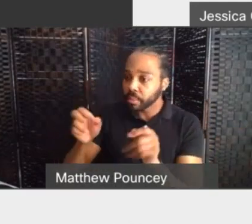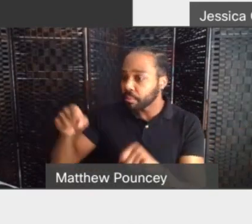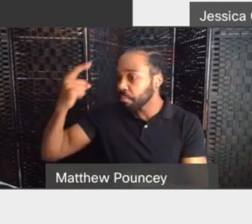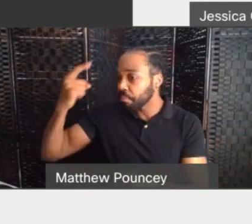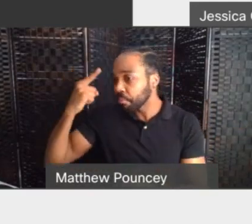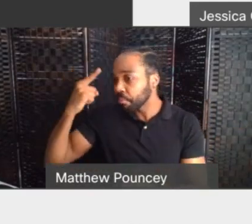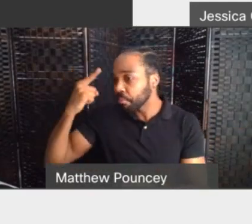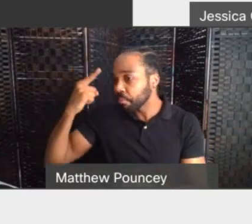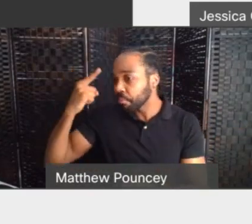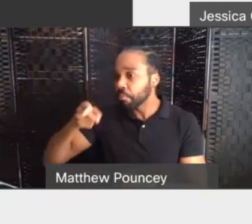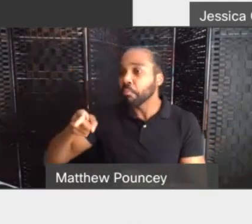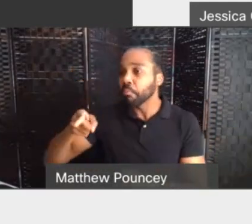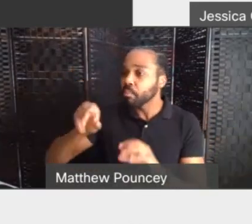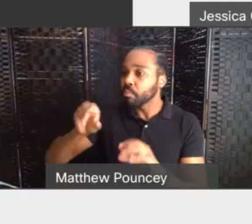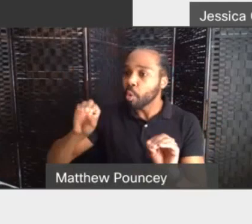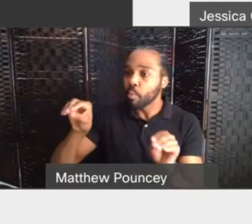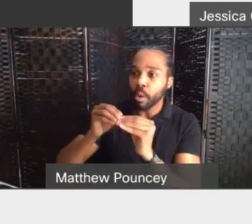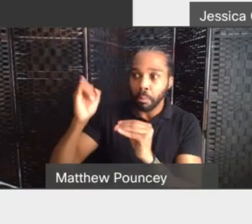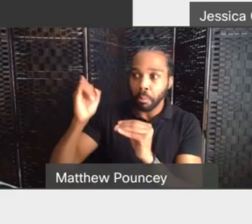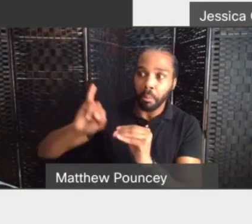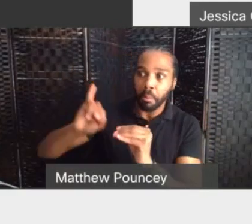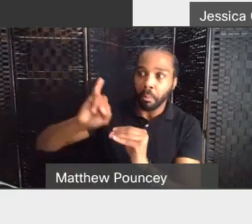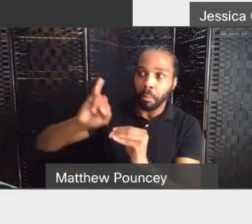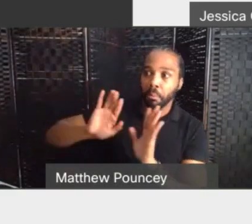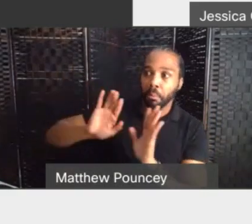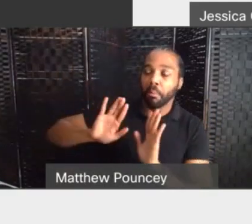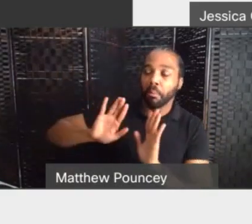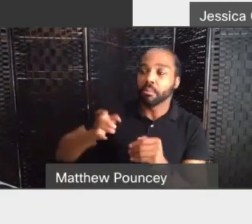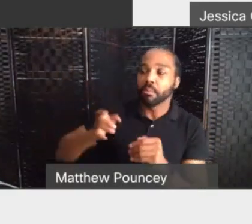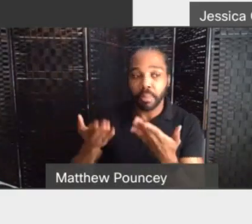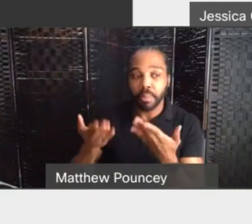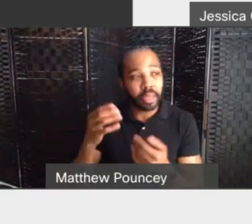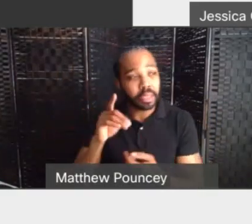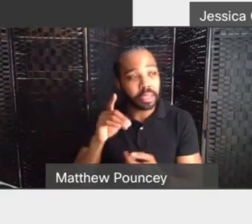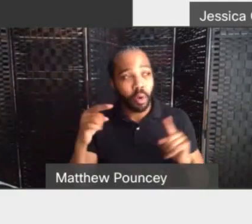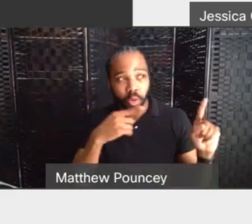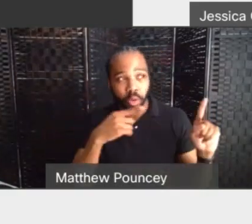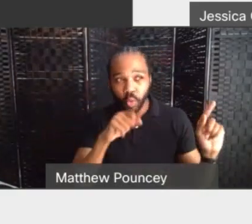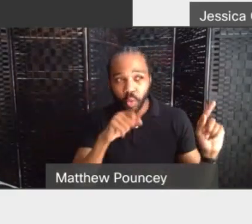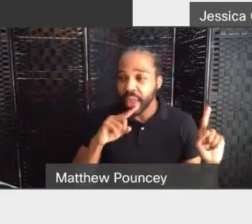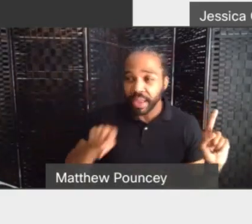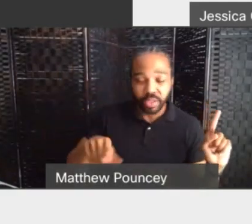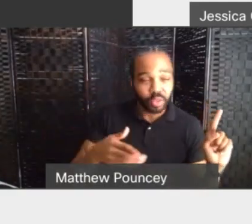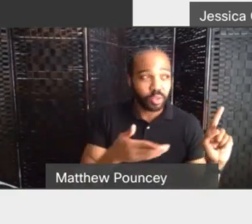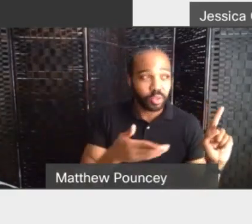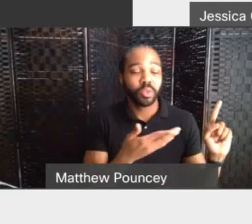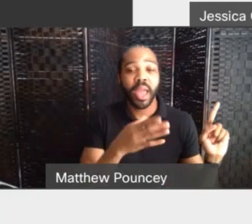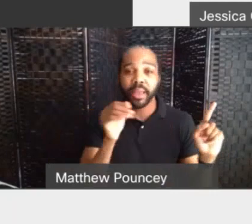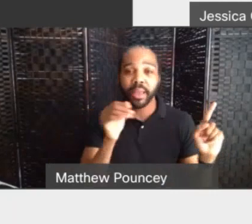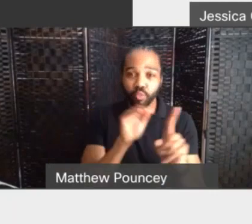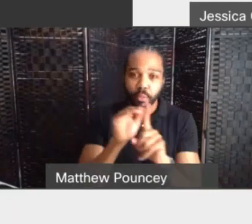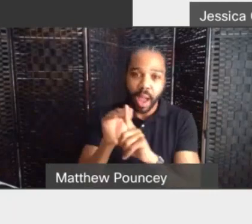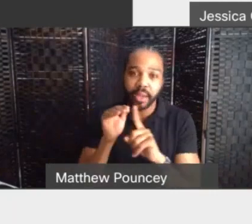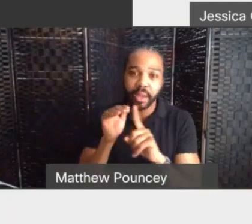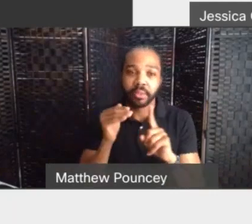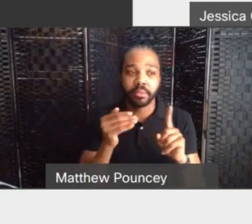longer infectious, maybe Daryl, you could answer that briefly and then just remind, or Daryl or Winslow,